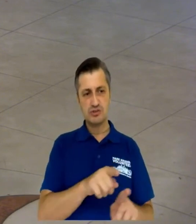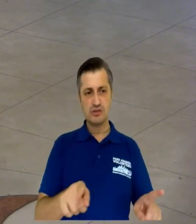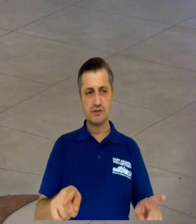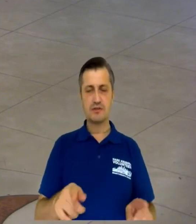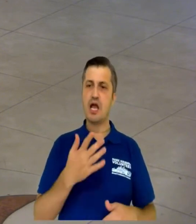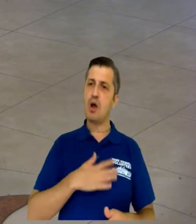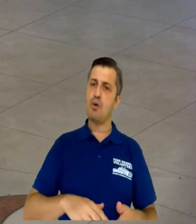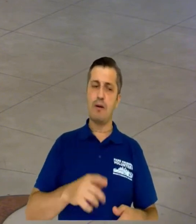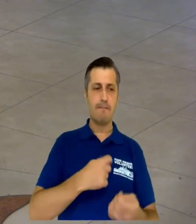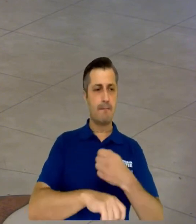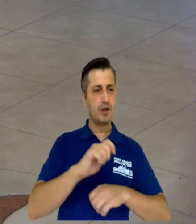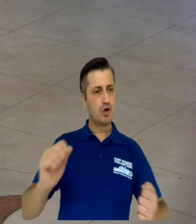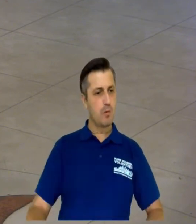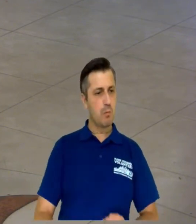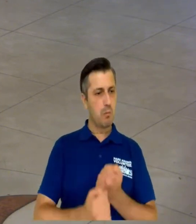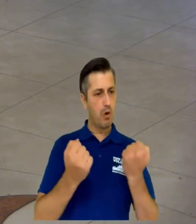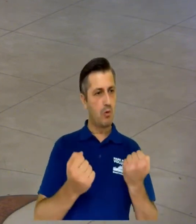he wanted everyone to become dependent on him.